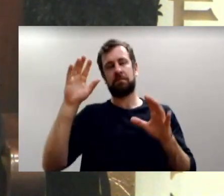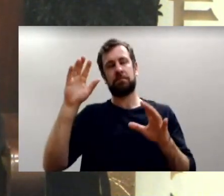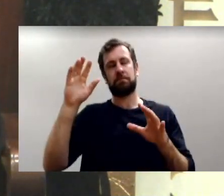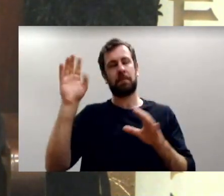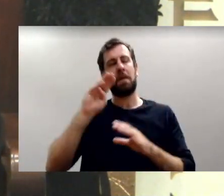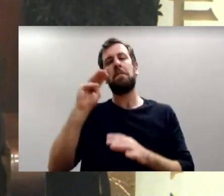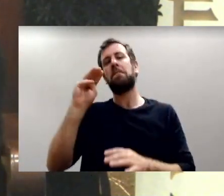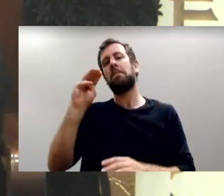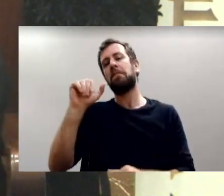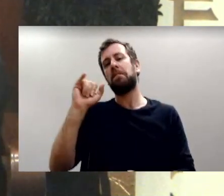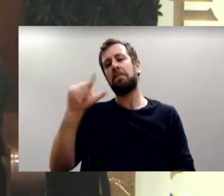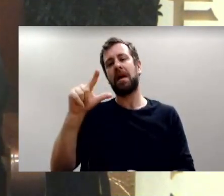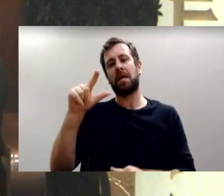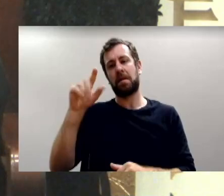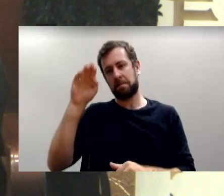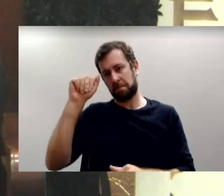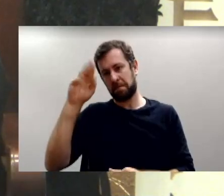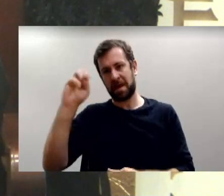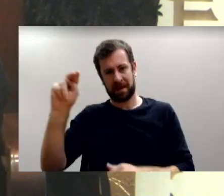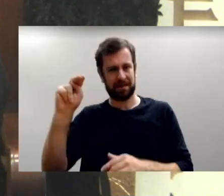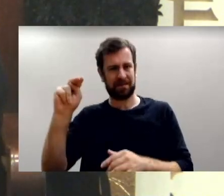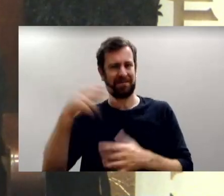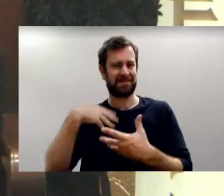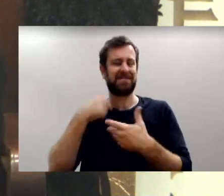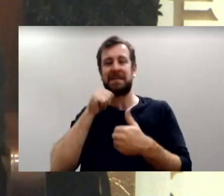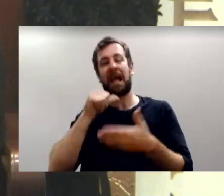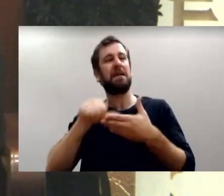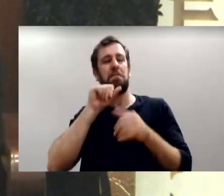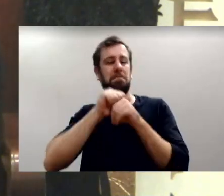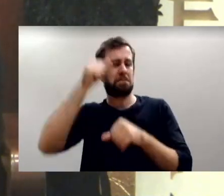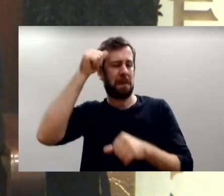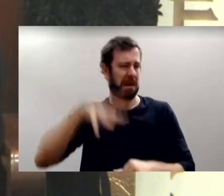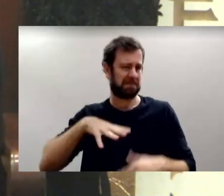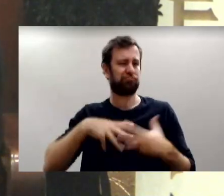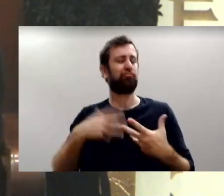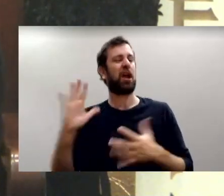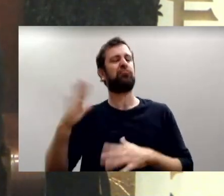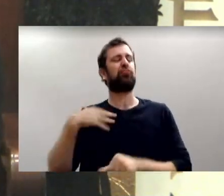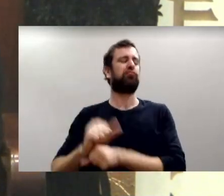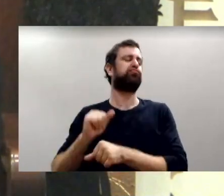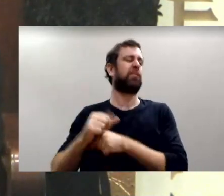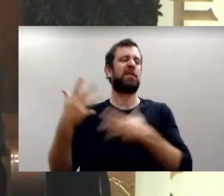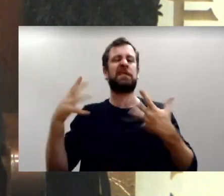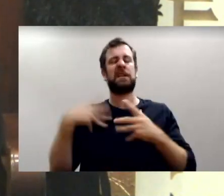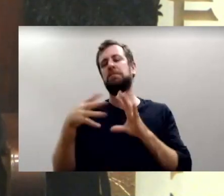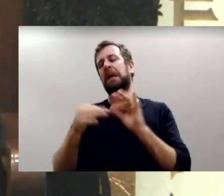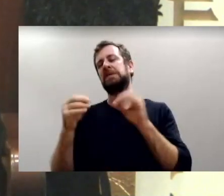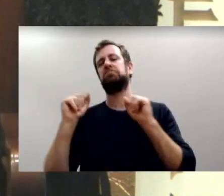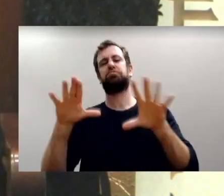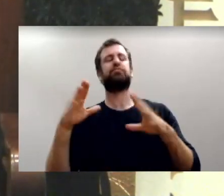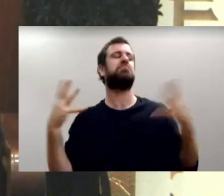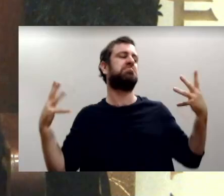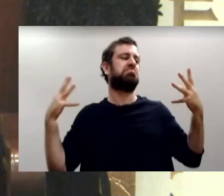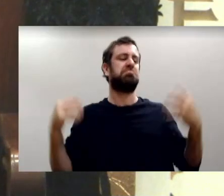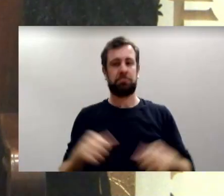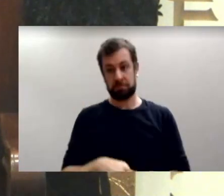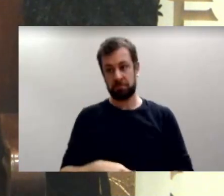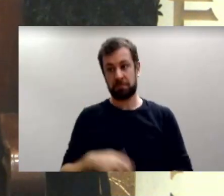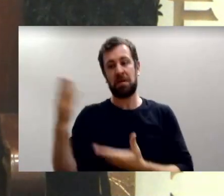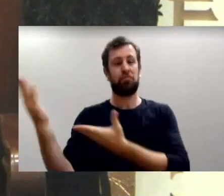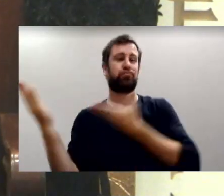male man or the posti. You know, he brought the book from Allah subhanahu wa ta'ala and gave it to us.